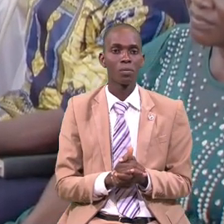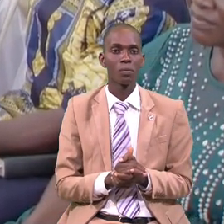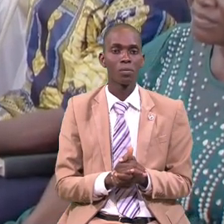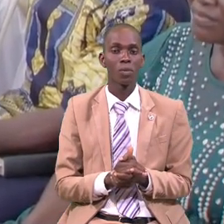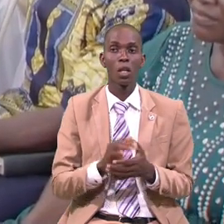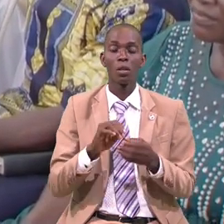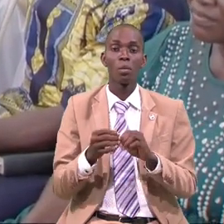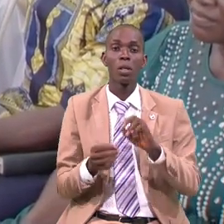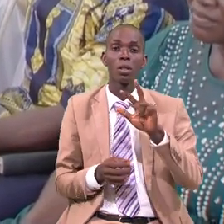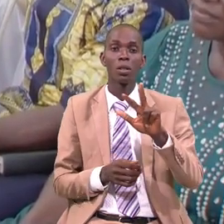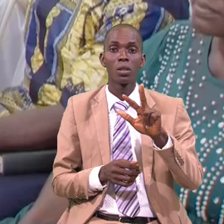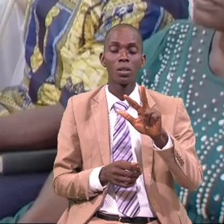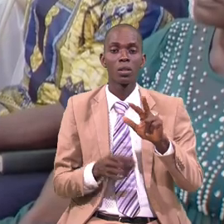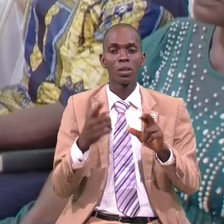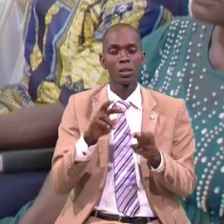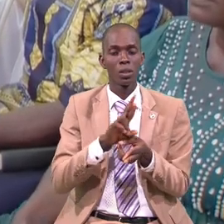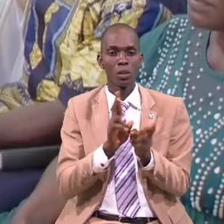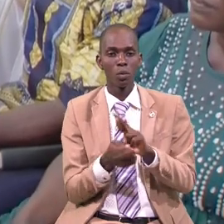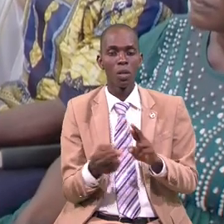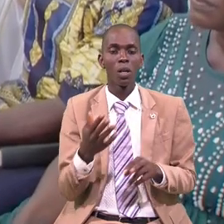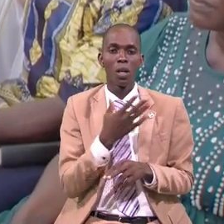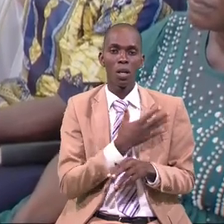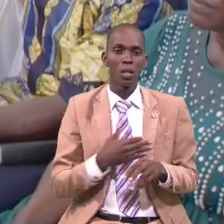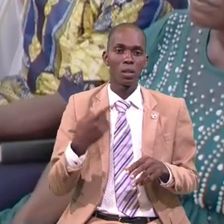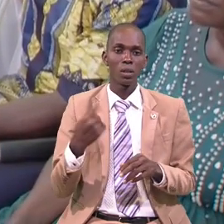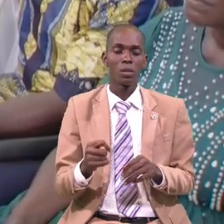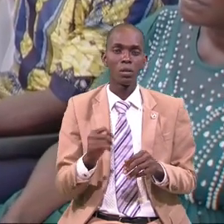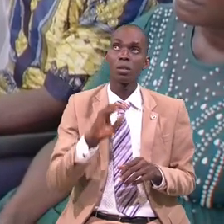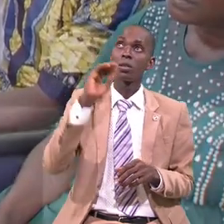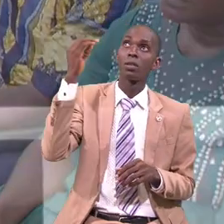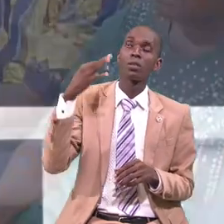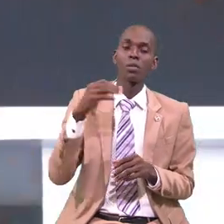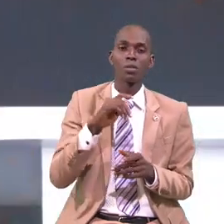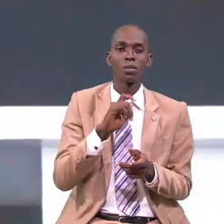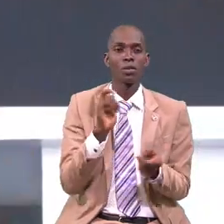Number three is the repentance and gracious transformation of a city.